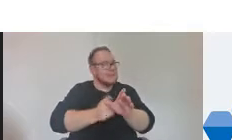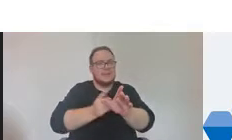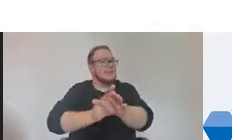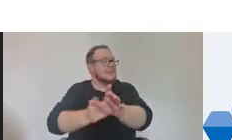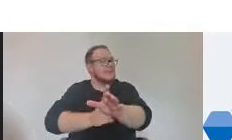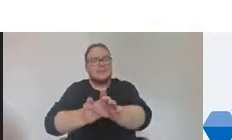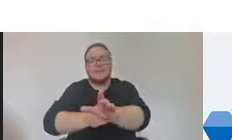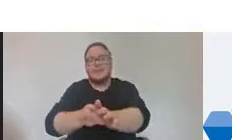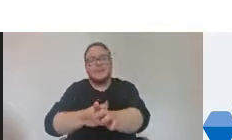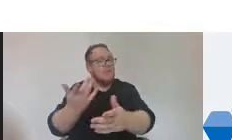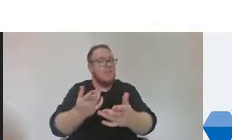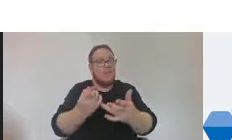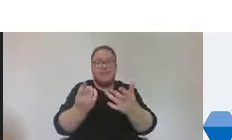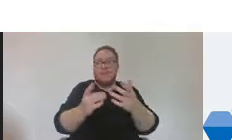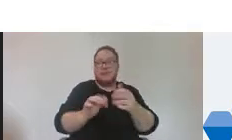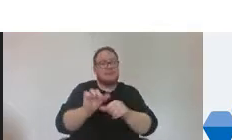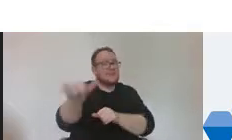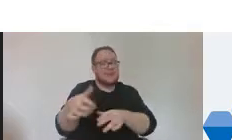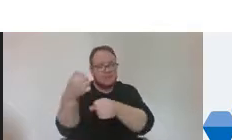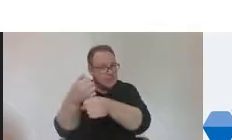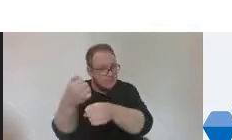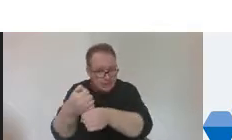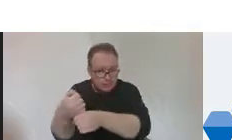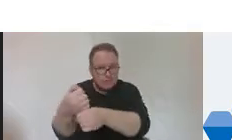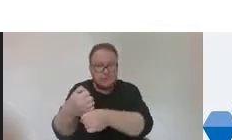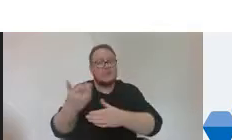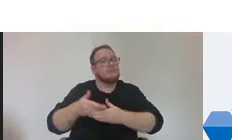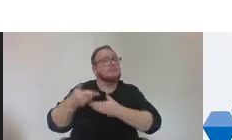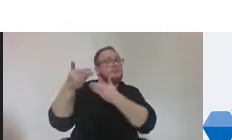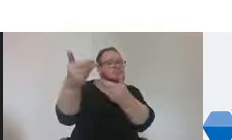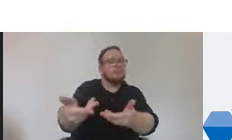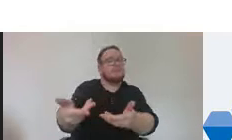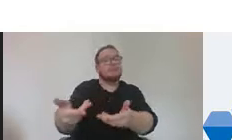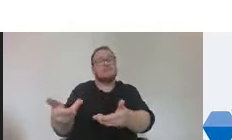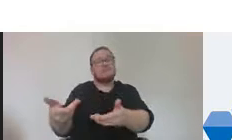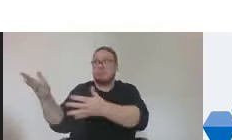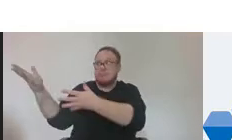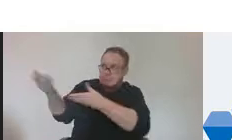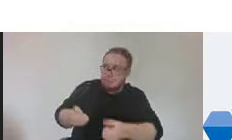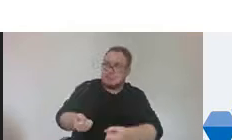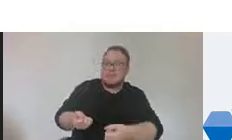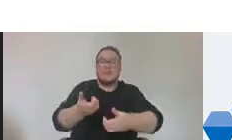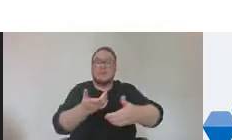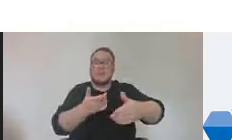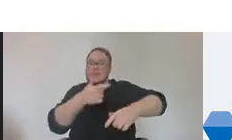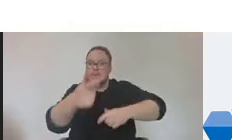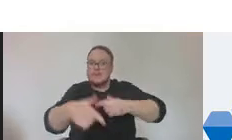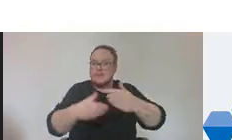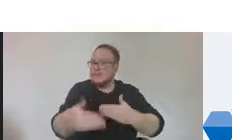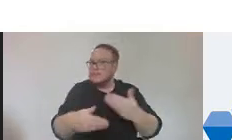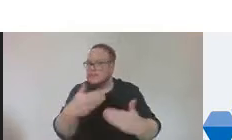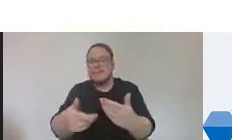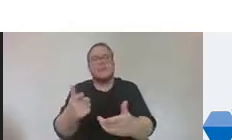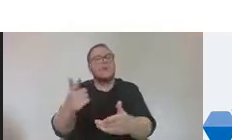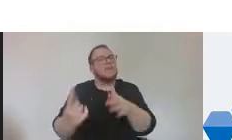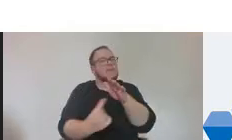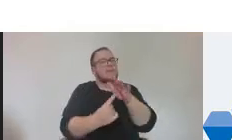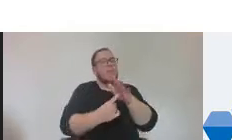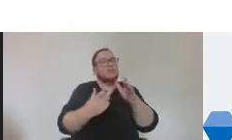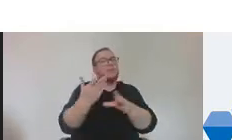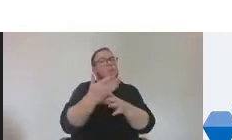is intergenerational effectively, but by working together across the southwest,